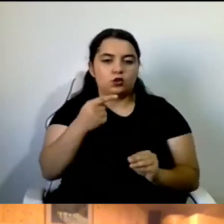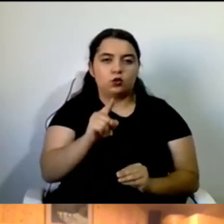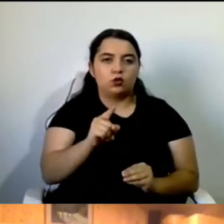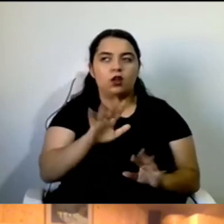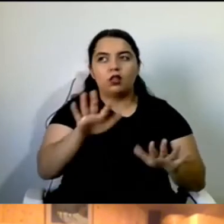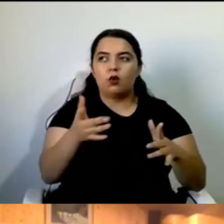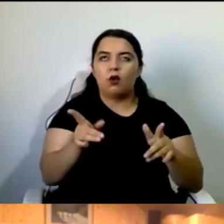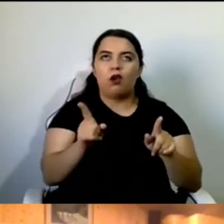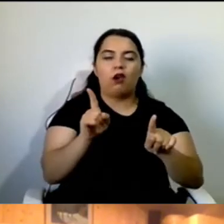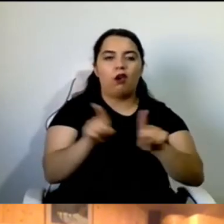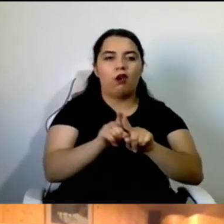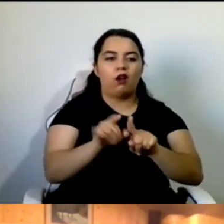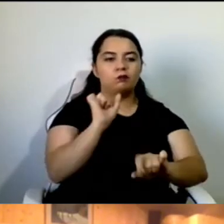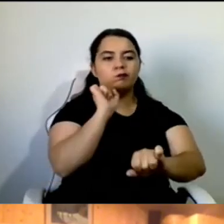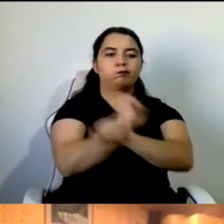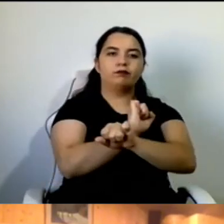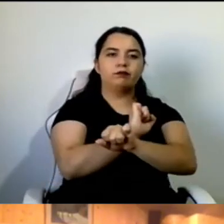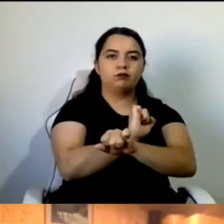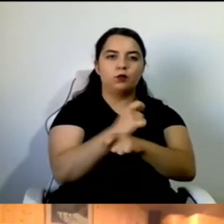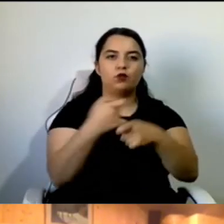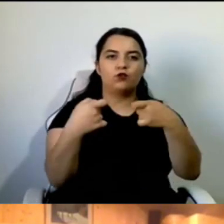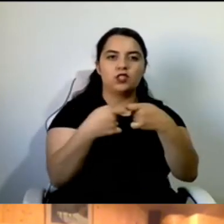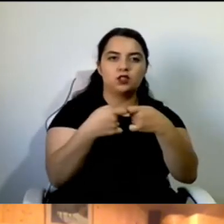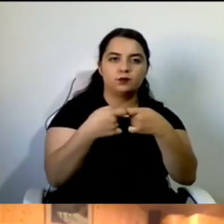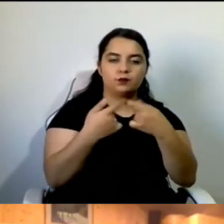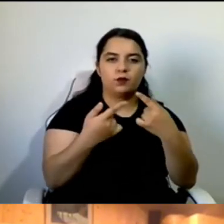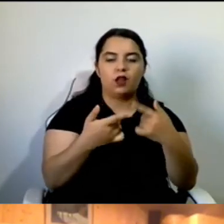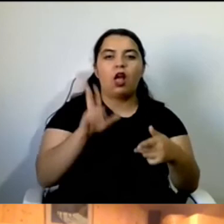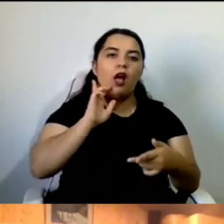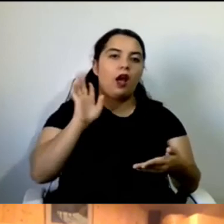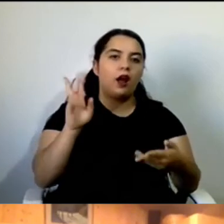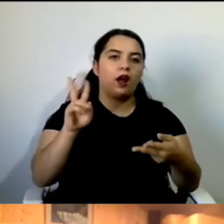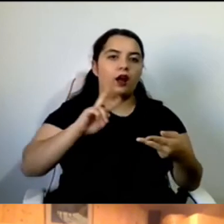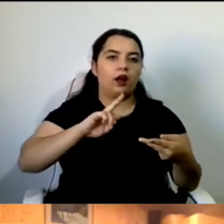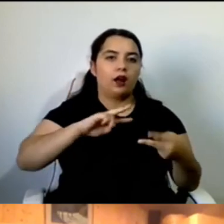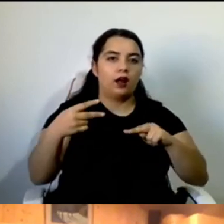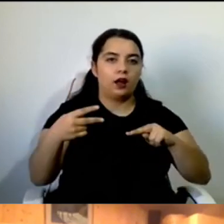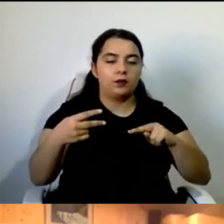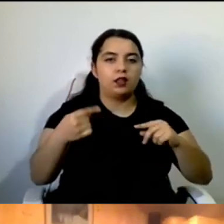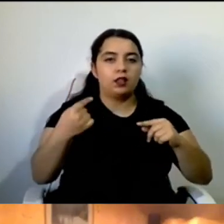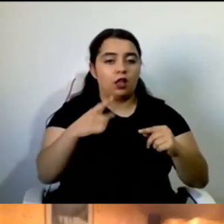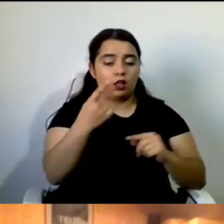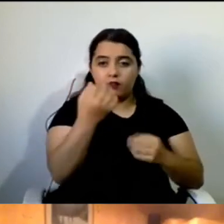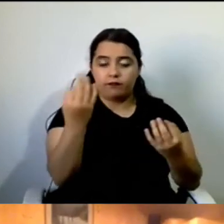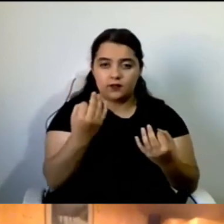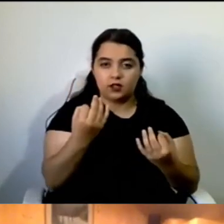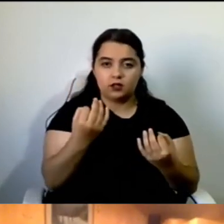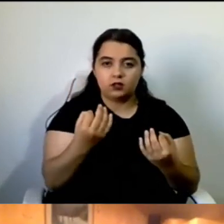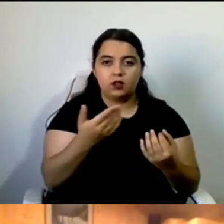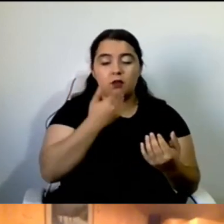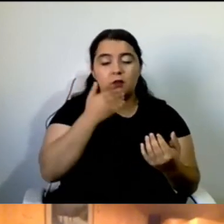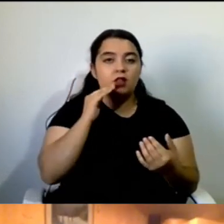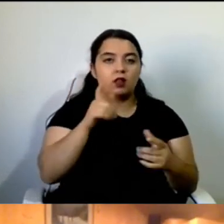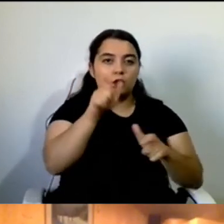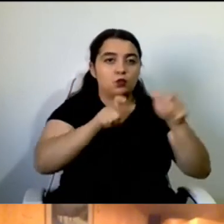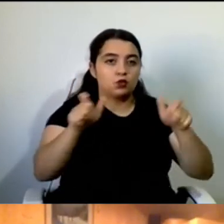money depending on their population basis. And we have a demographic trend in Europe and very much